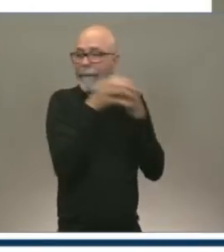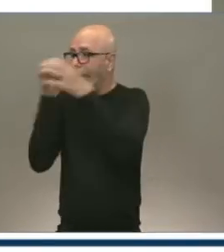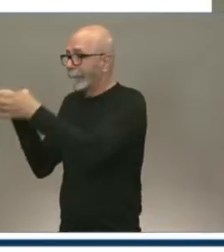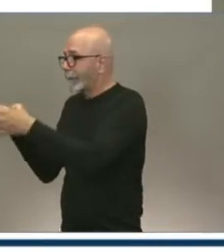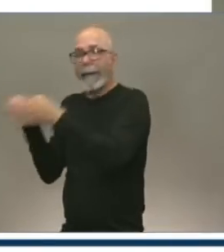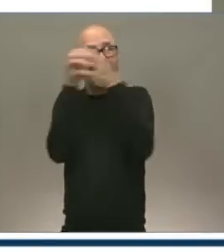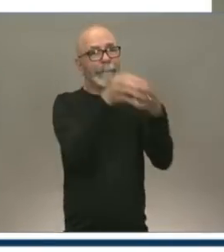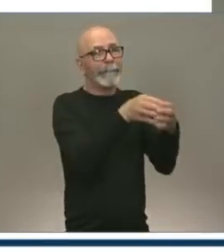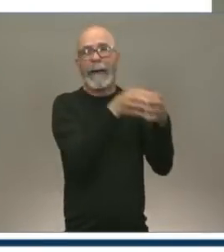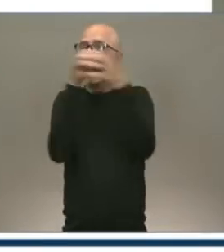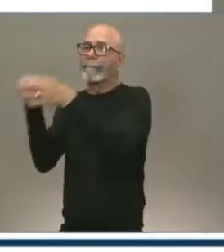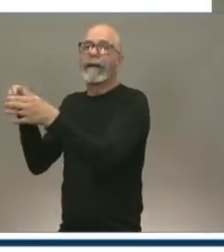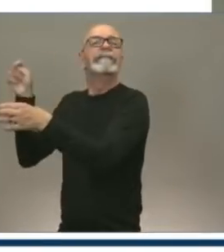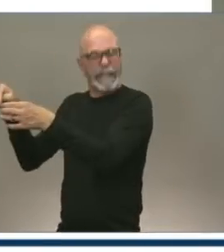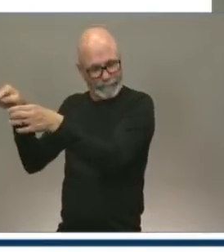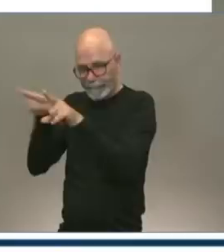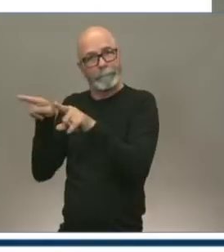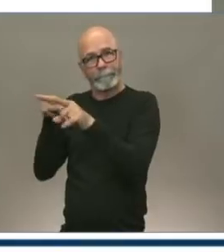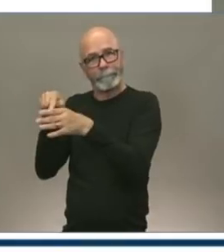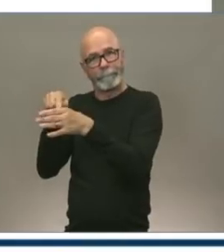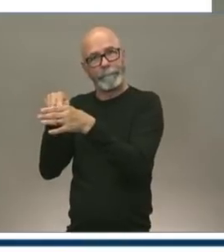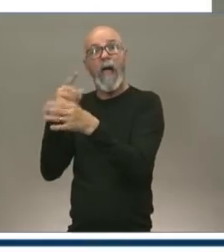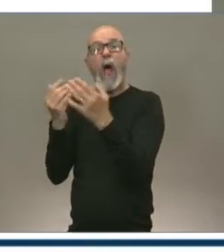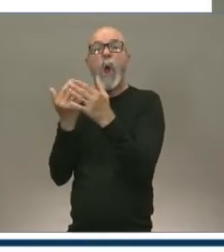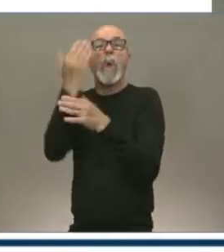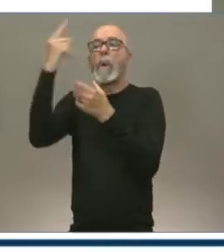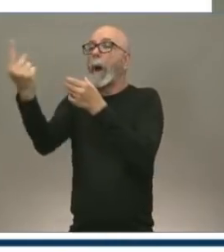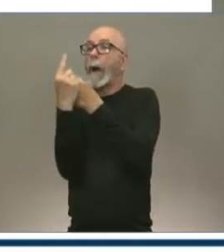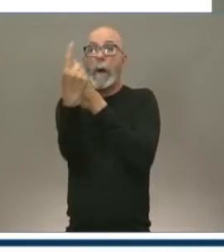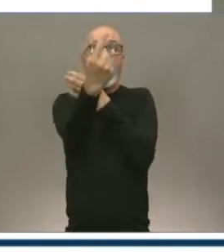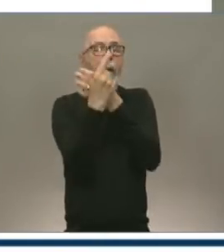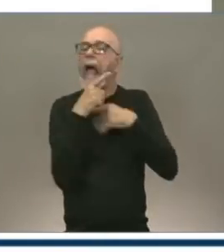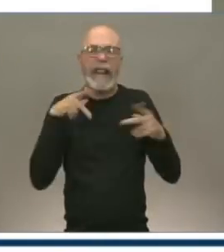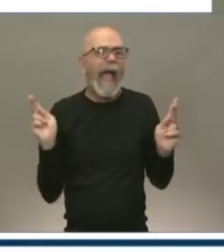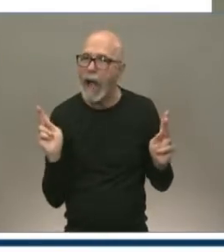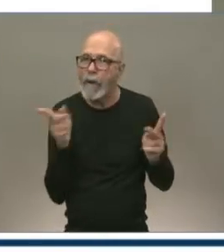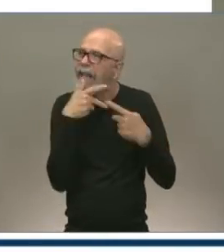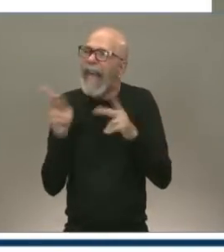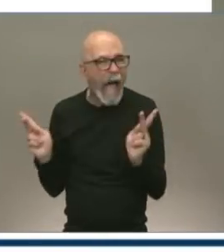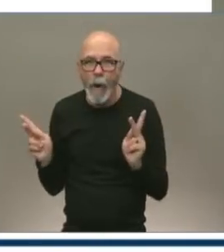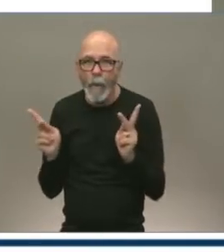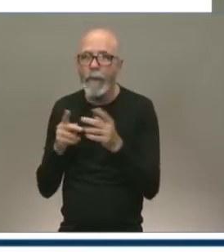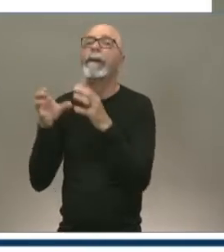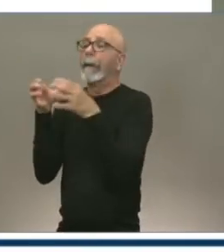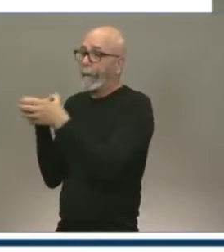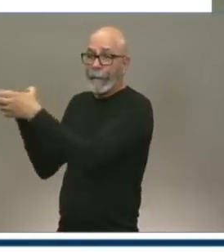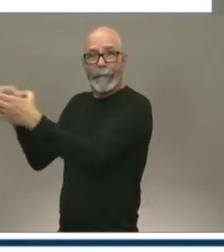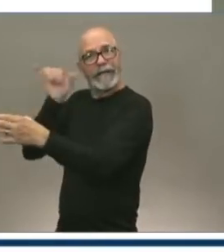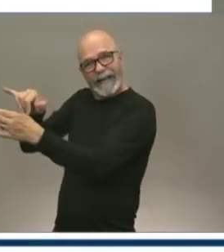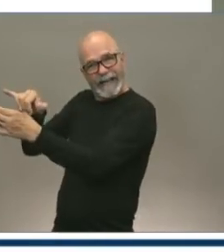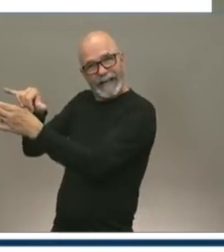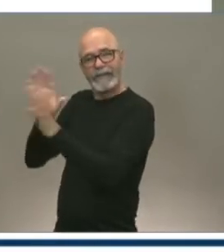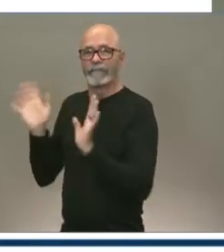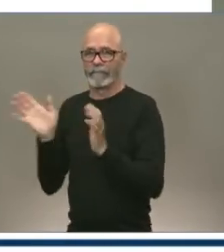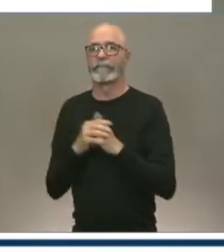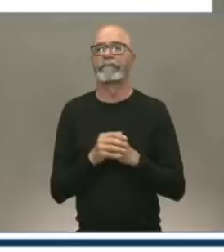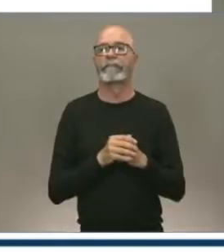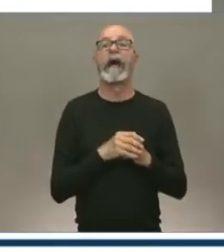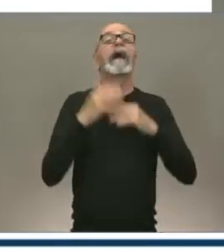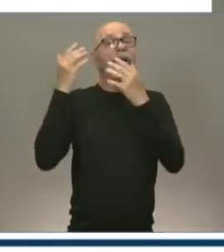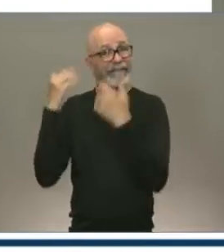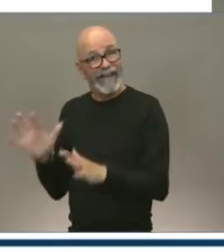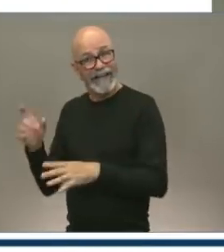isolated from their teammates, where they're each going to be in individual rooms when they get here, before they could even get together as a team